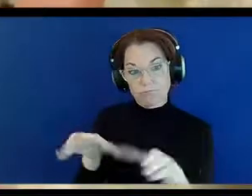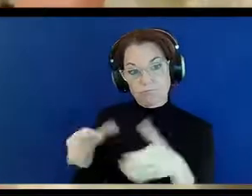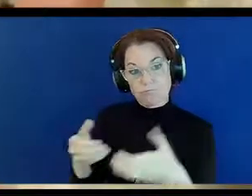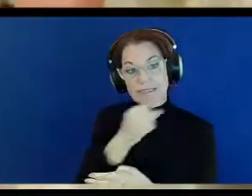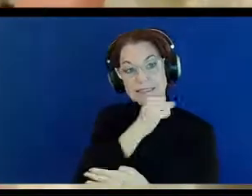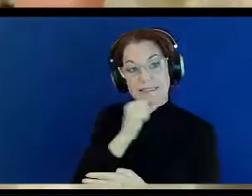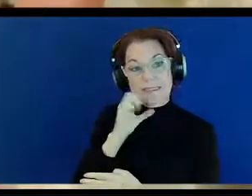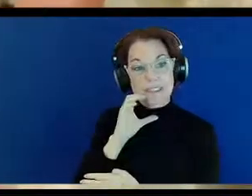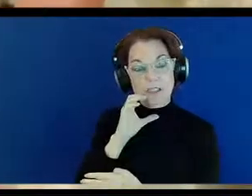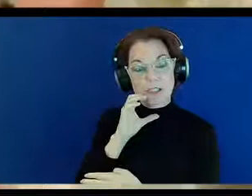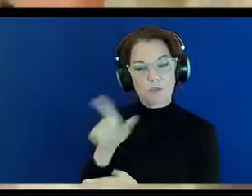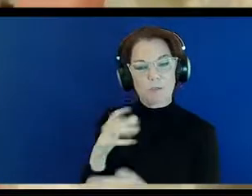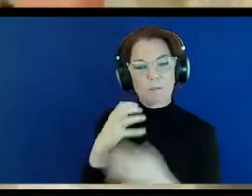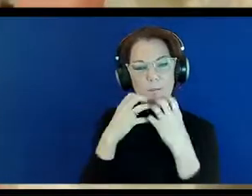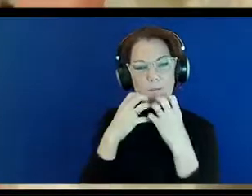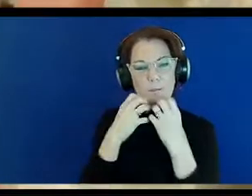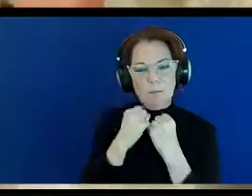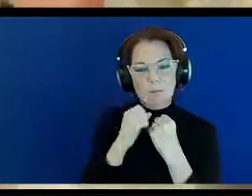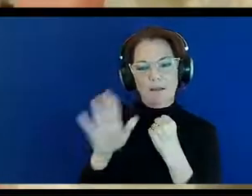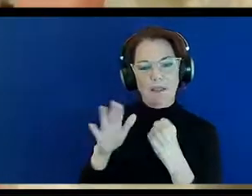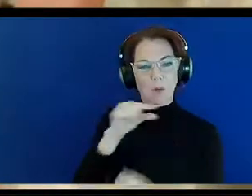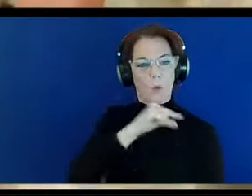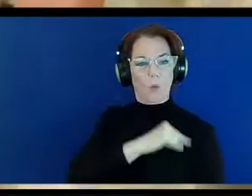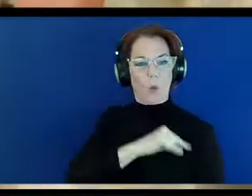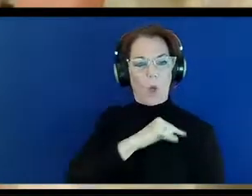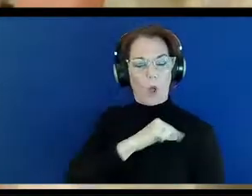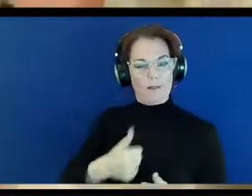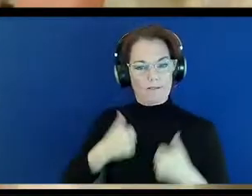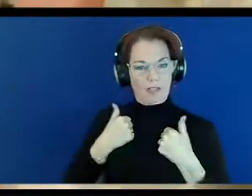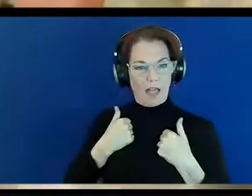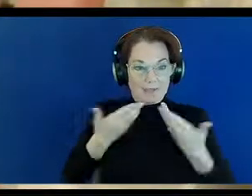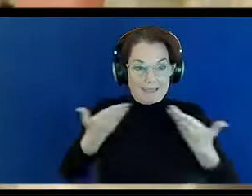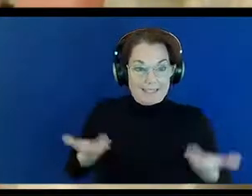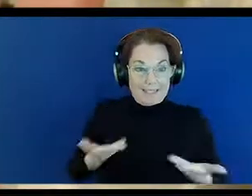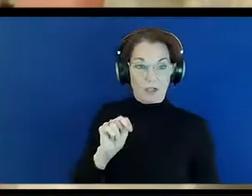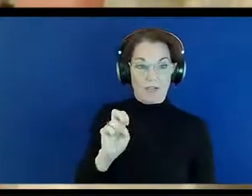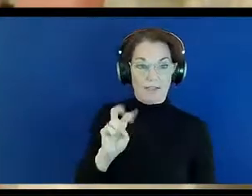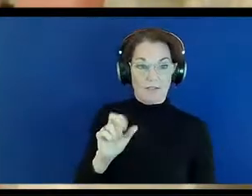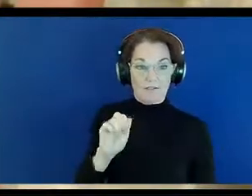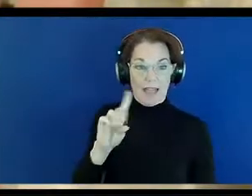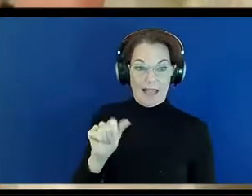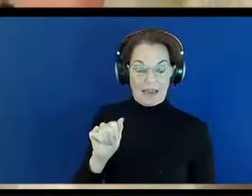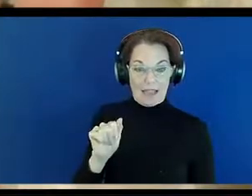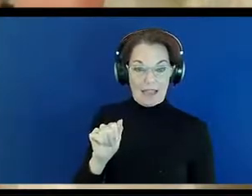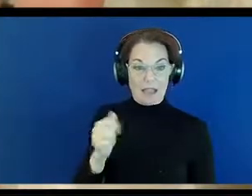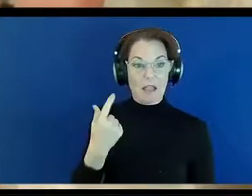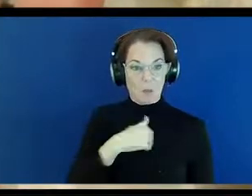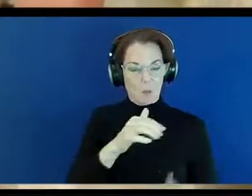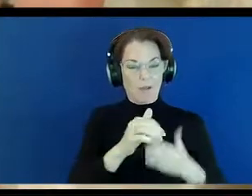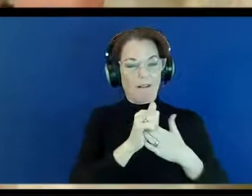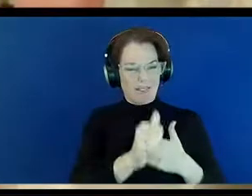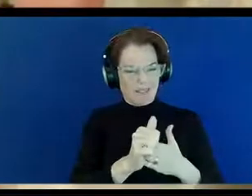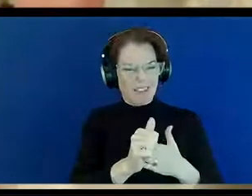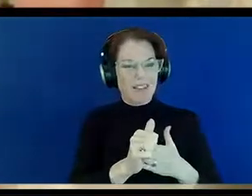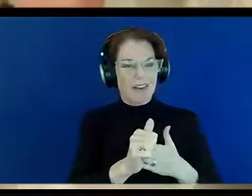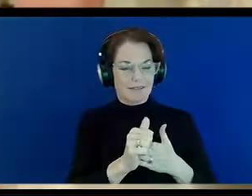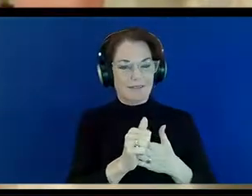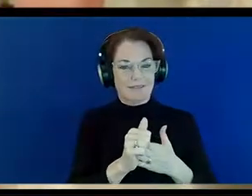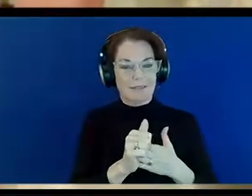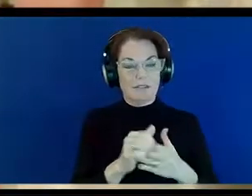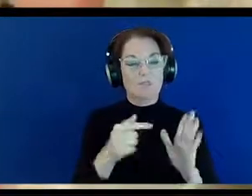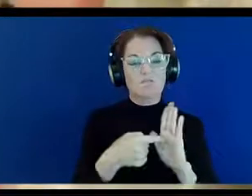really preserving their quality of life. In Nevada, we're helping to lead the way in some of this innovative work. For example,